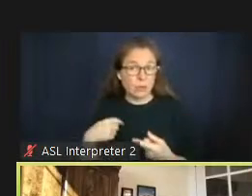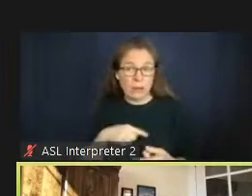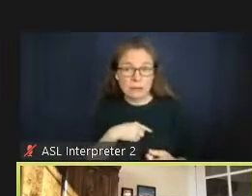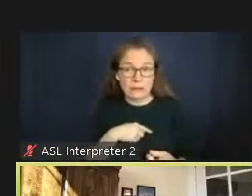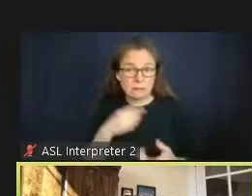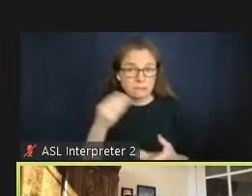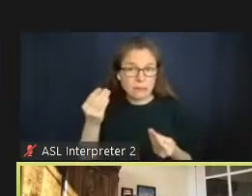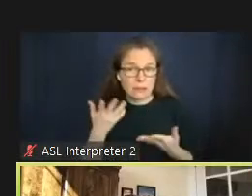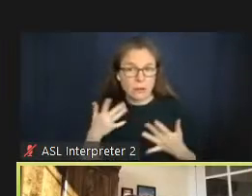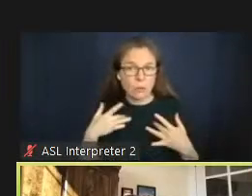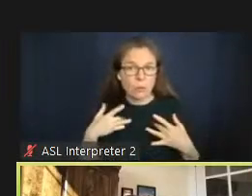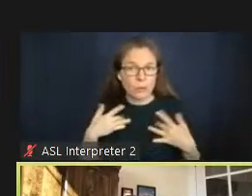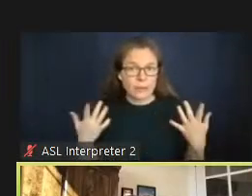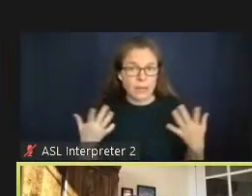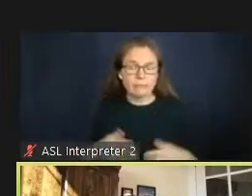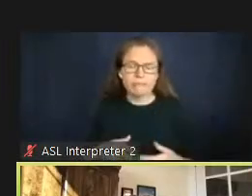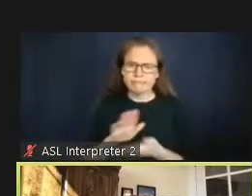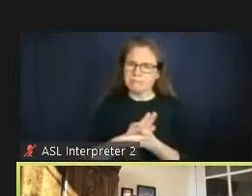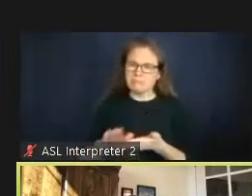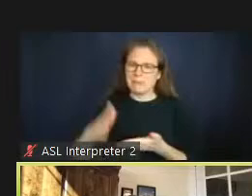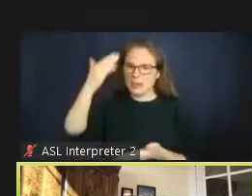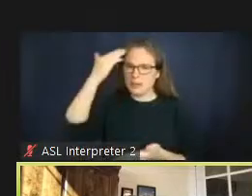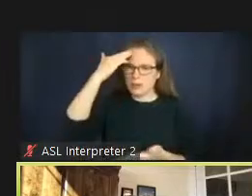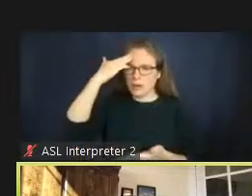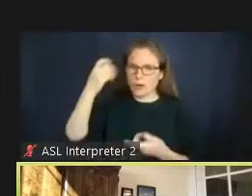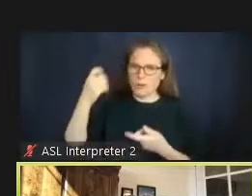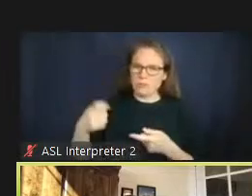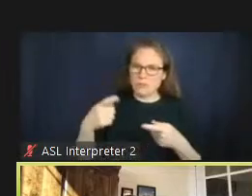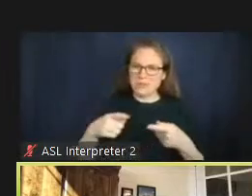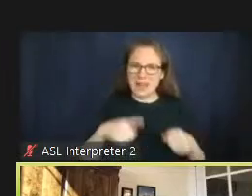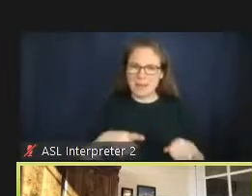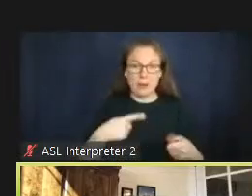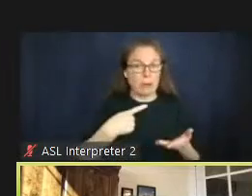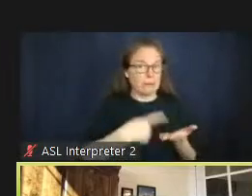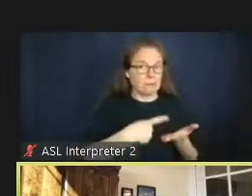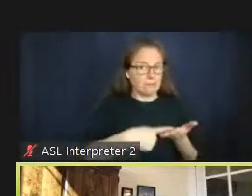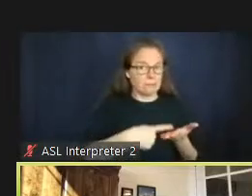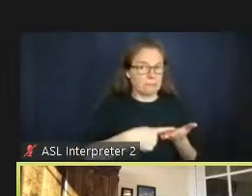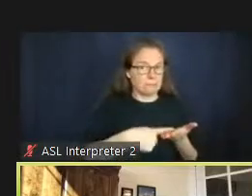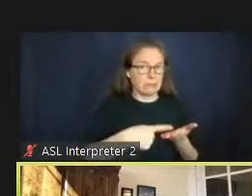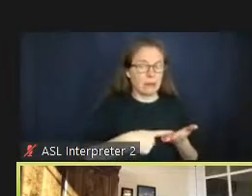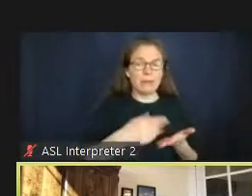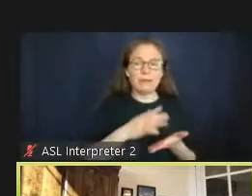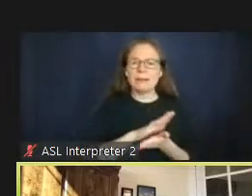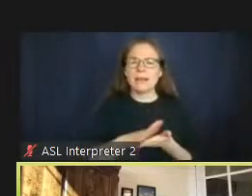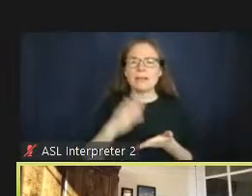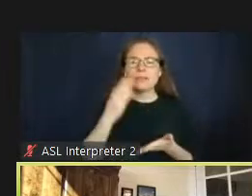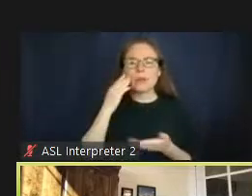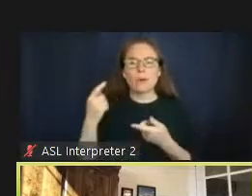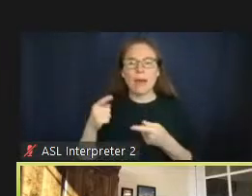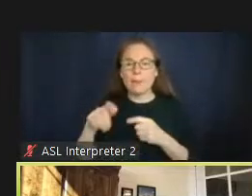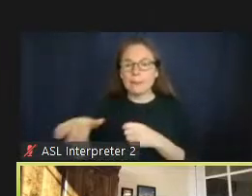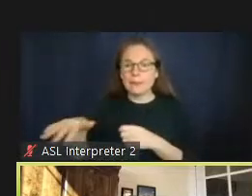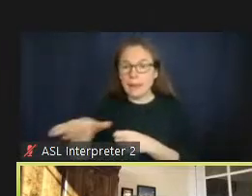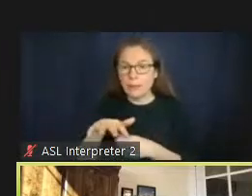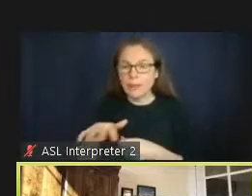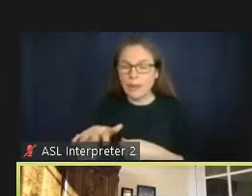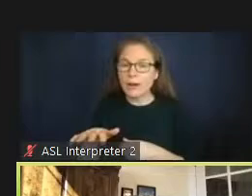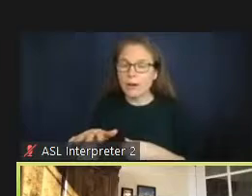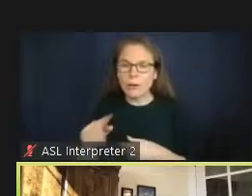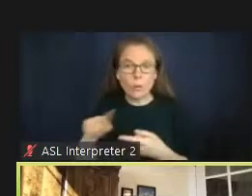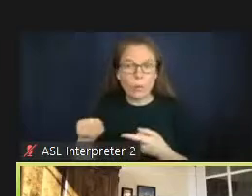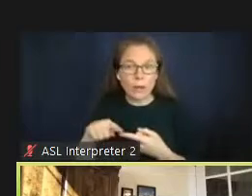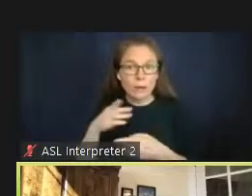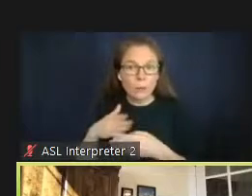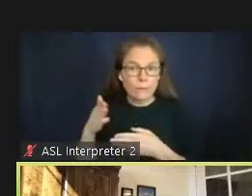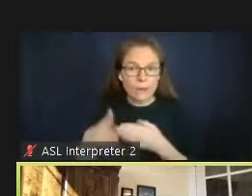progress, because it's nice to know that what we talk about in here, like what the timeline is and when these things are getting done. It's like,